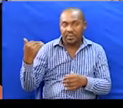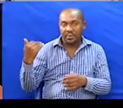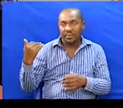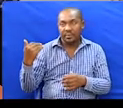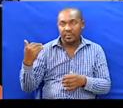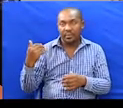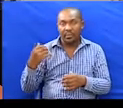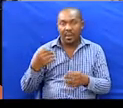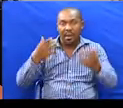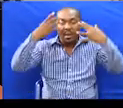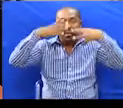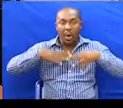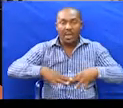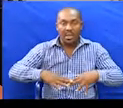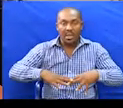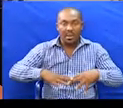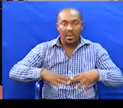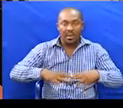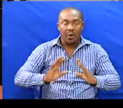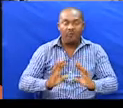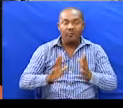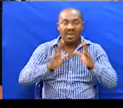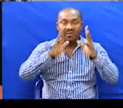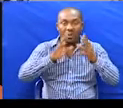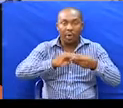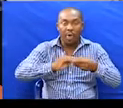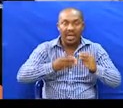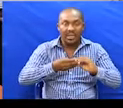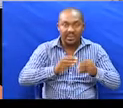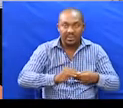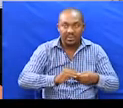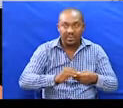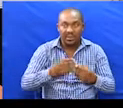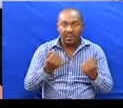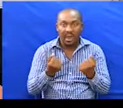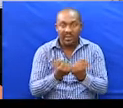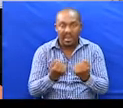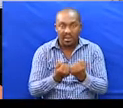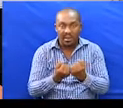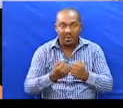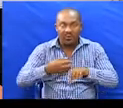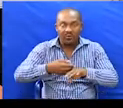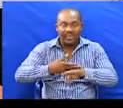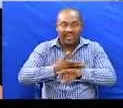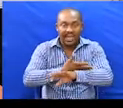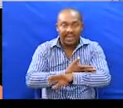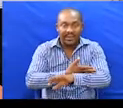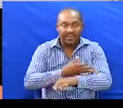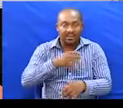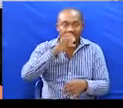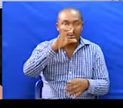of living organisms, they are made up of what? They are made up of